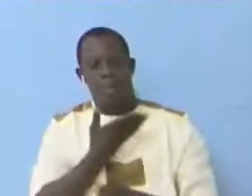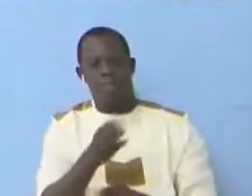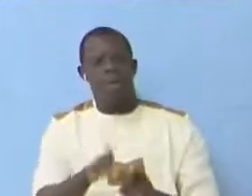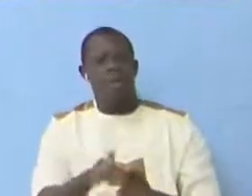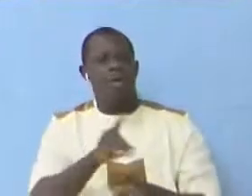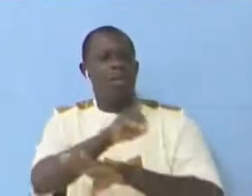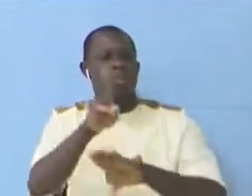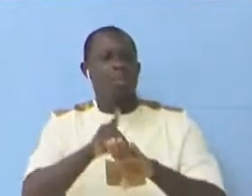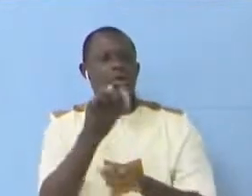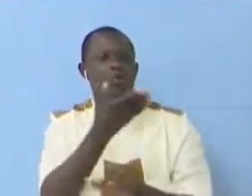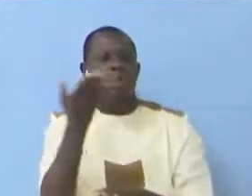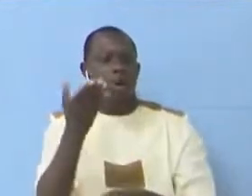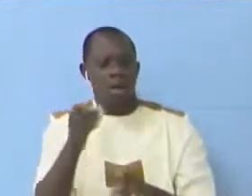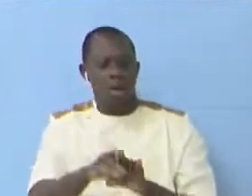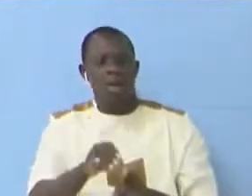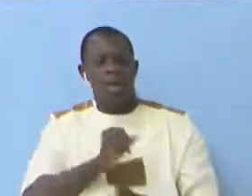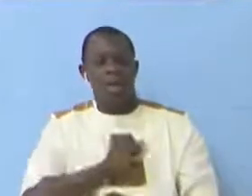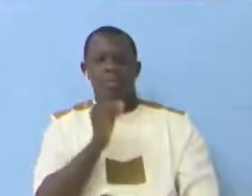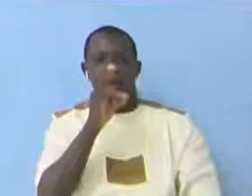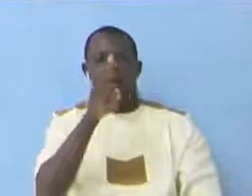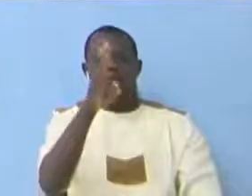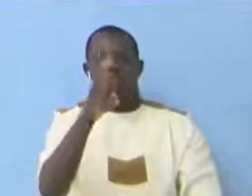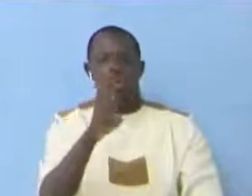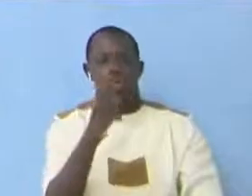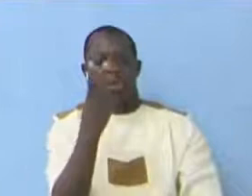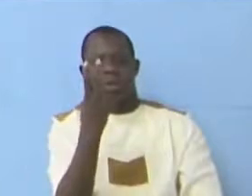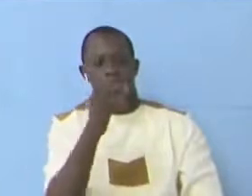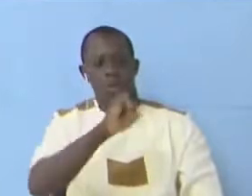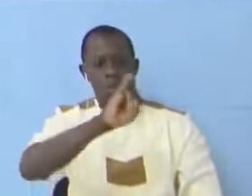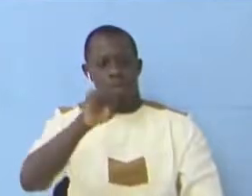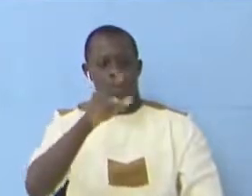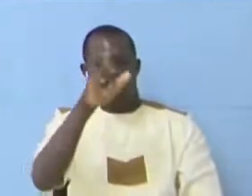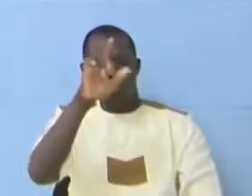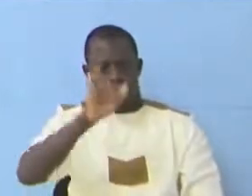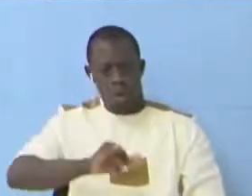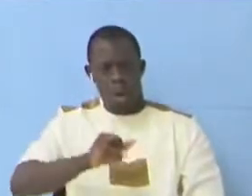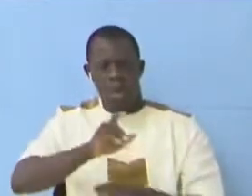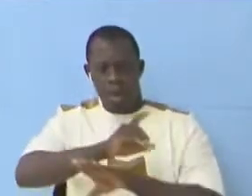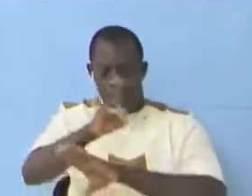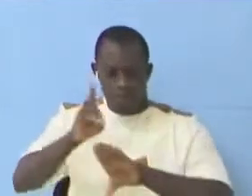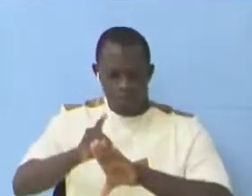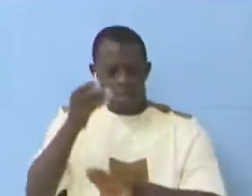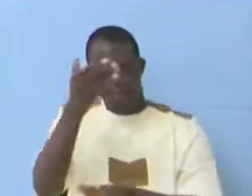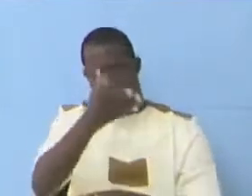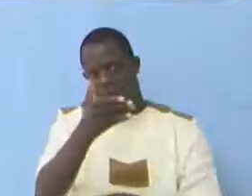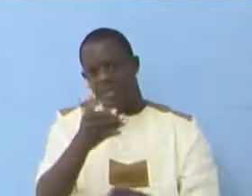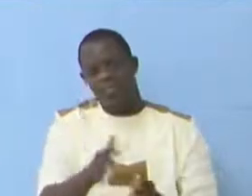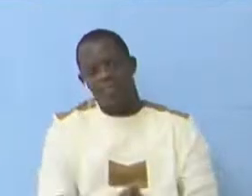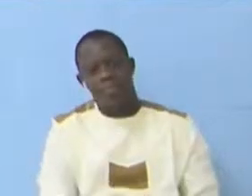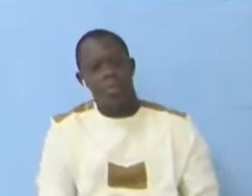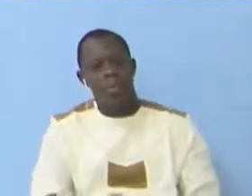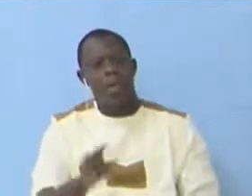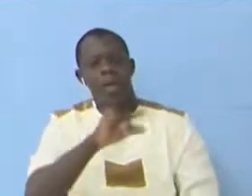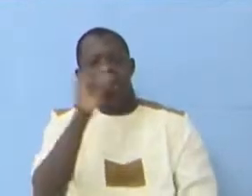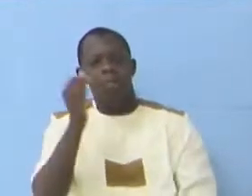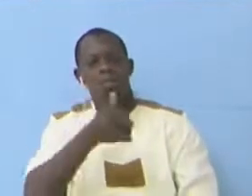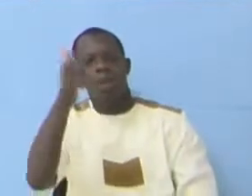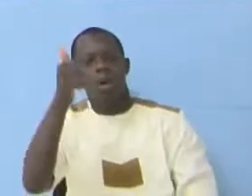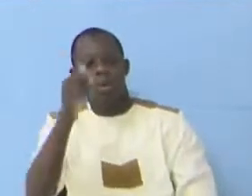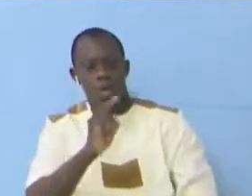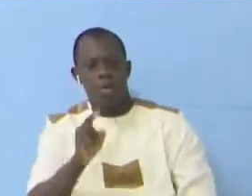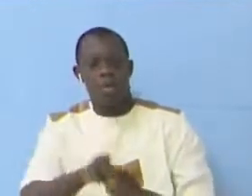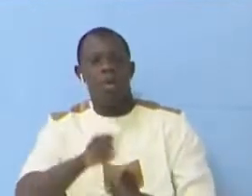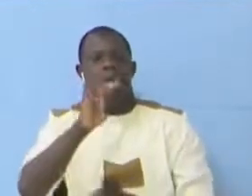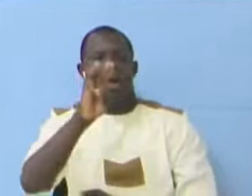Fan? At the 22nd July Square. ci baye bu nekkee ci Banjul ñu xamee ko 22nd July Square. Otherwise known as?